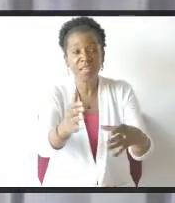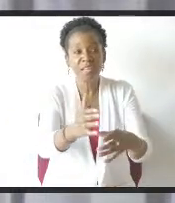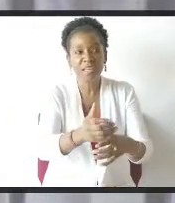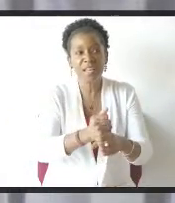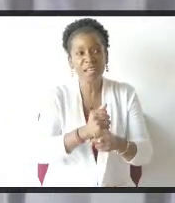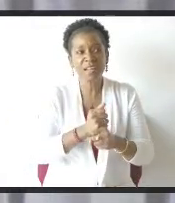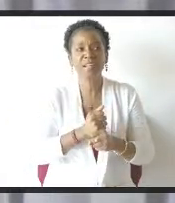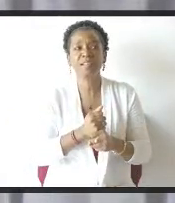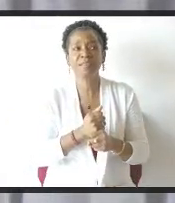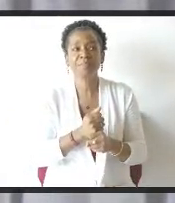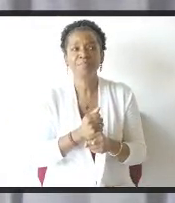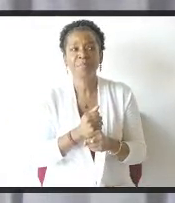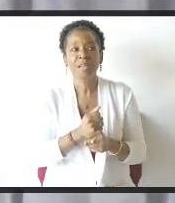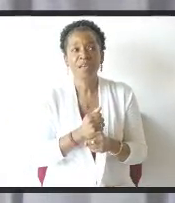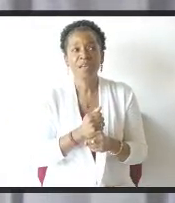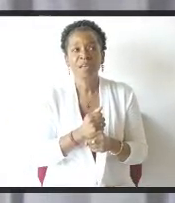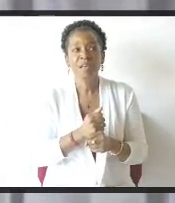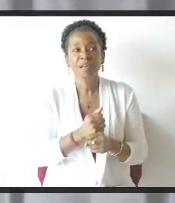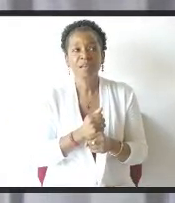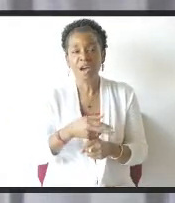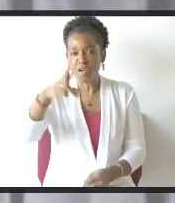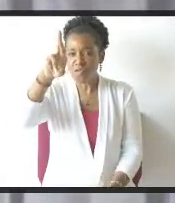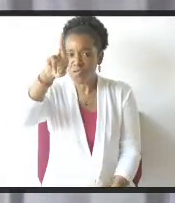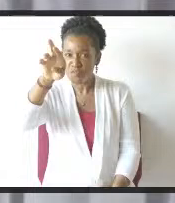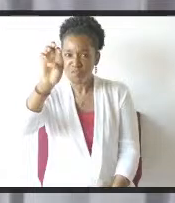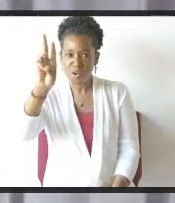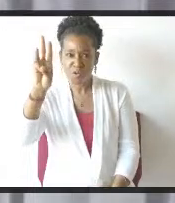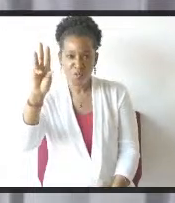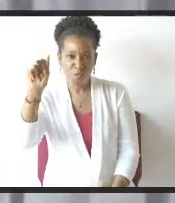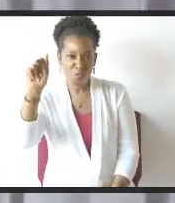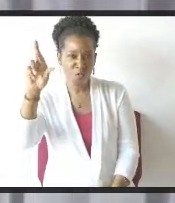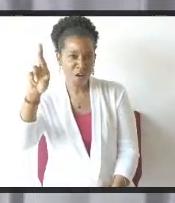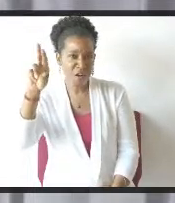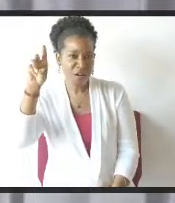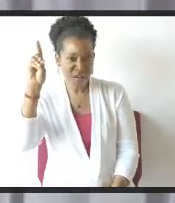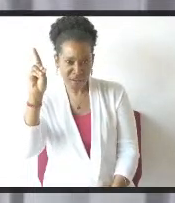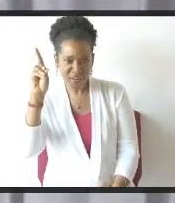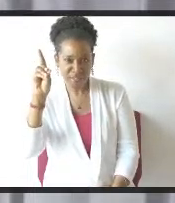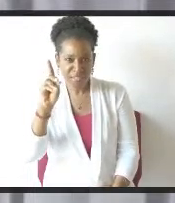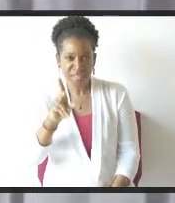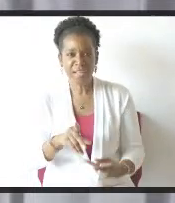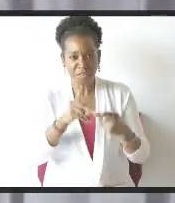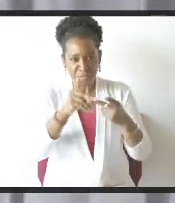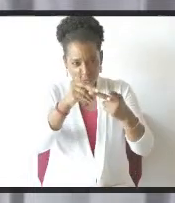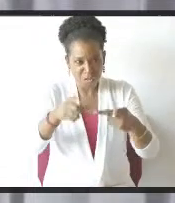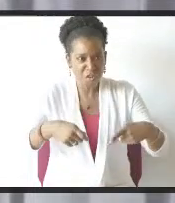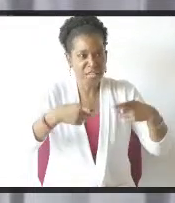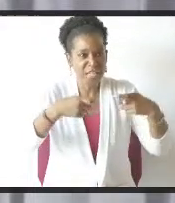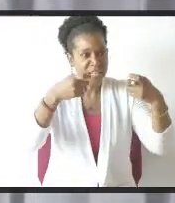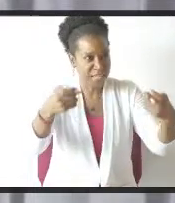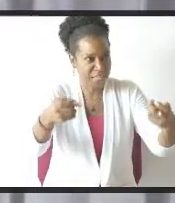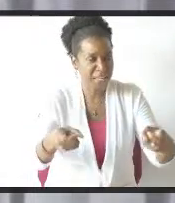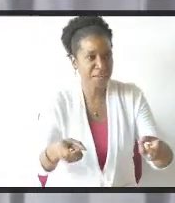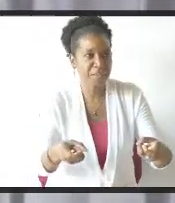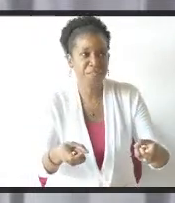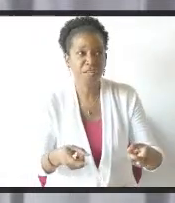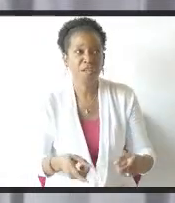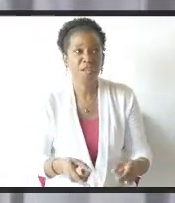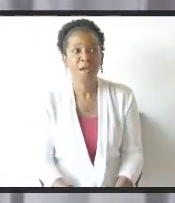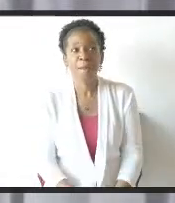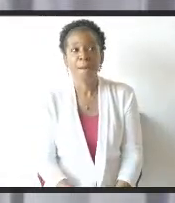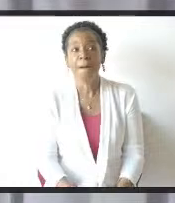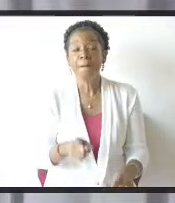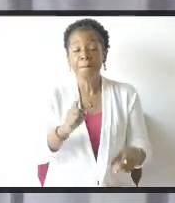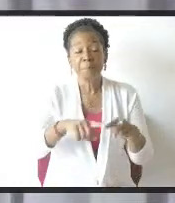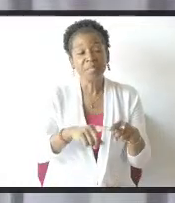whether you're king or president, no one can match who you are